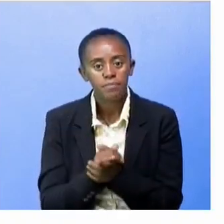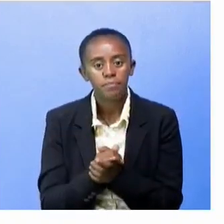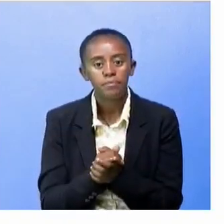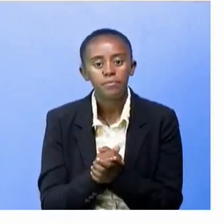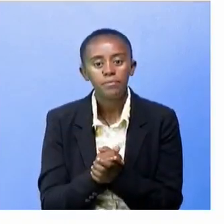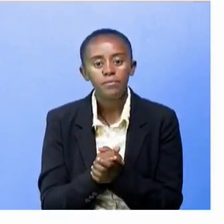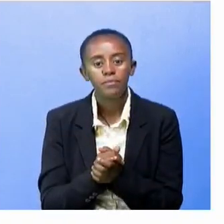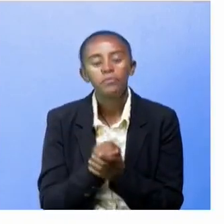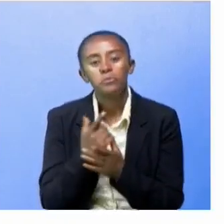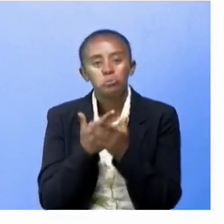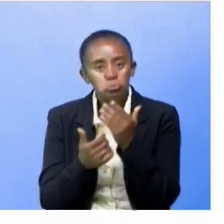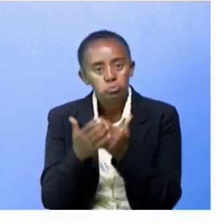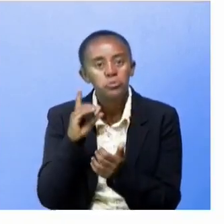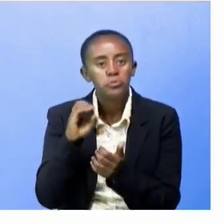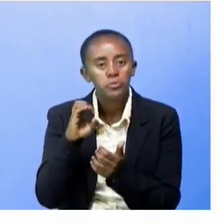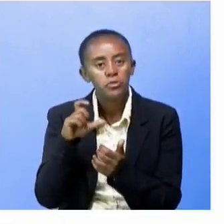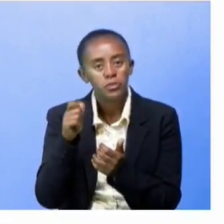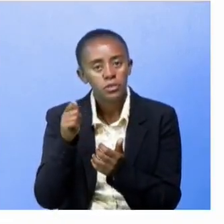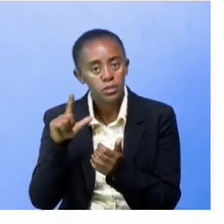dealing